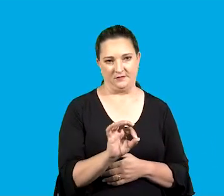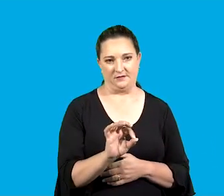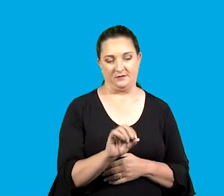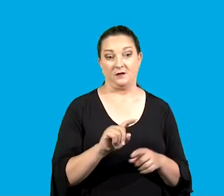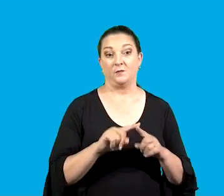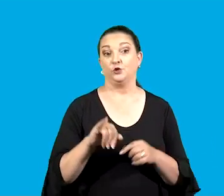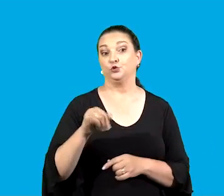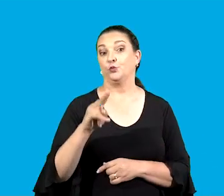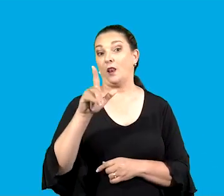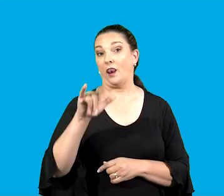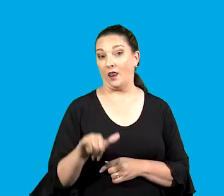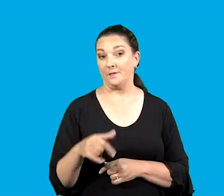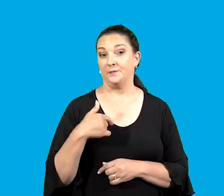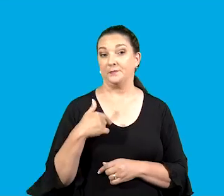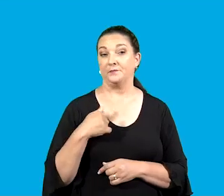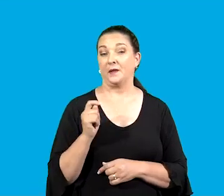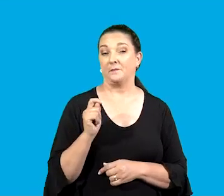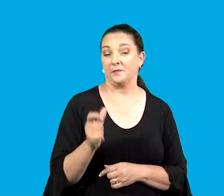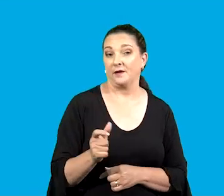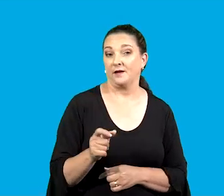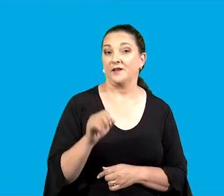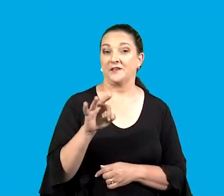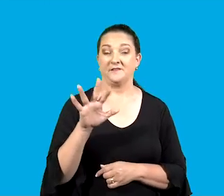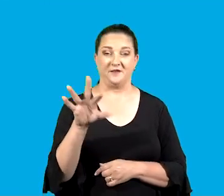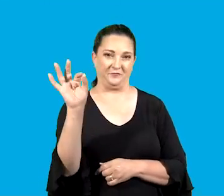in July. So I'm looking here now. So I'll say